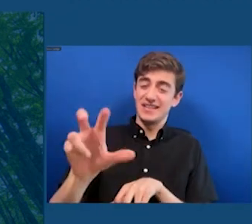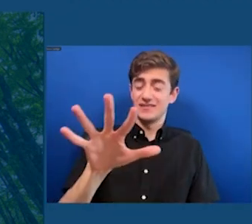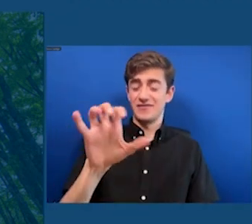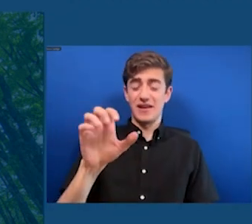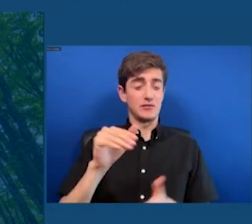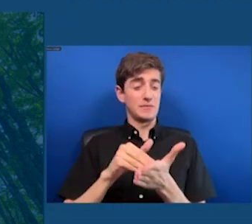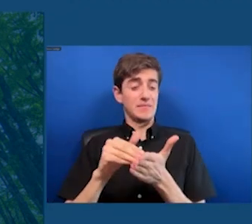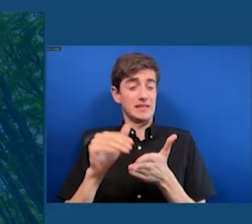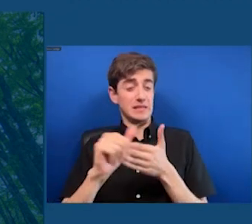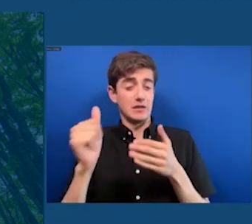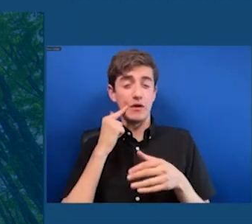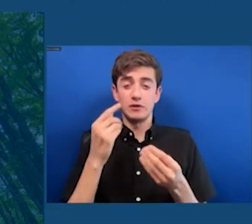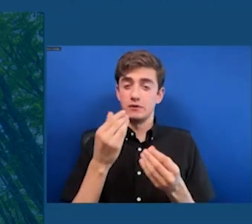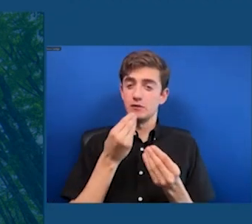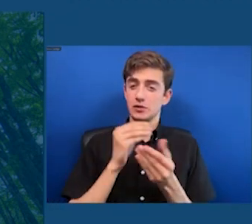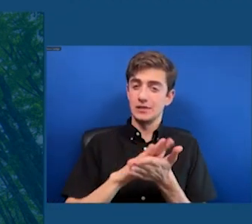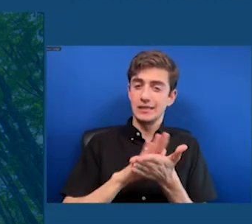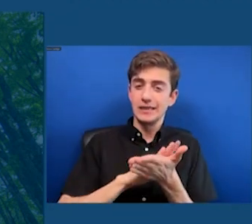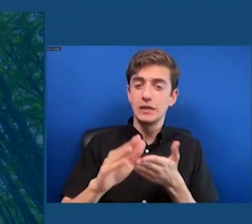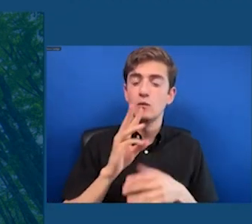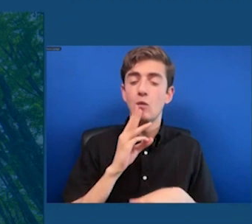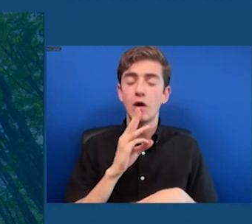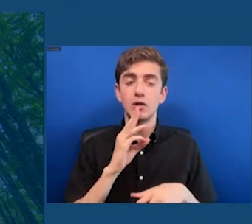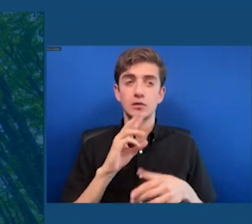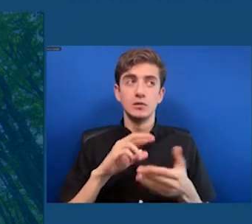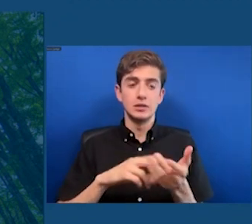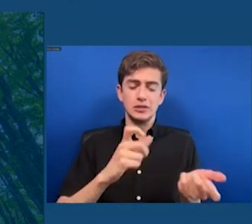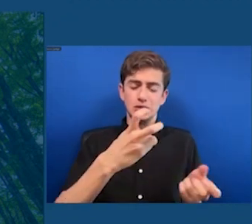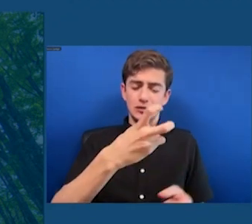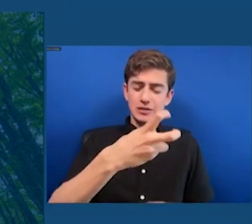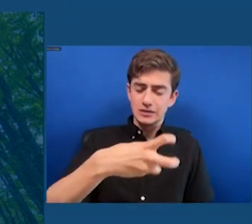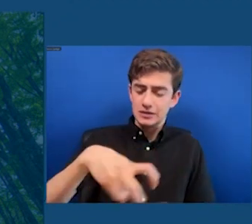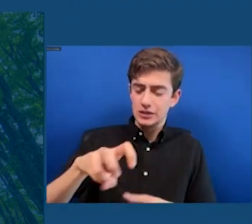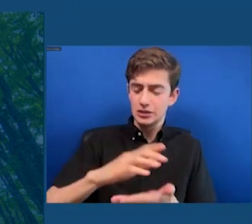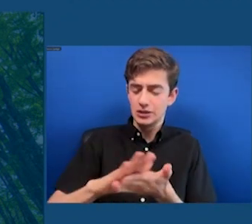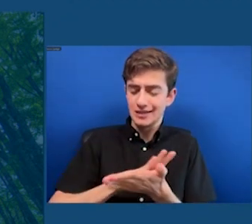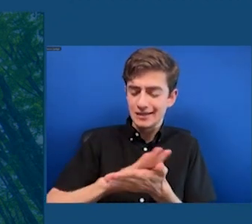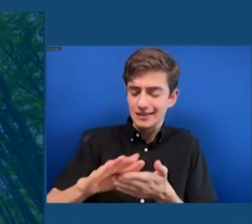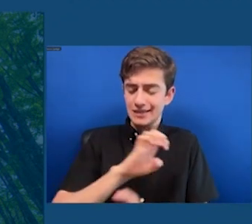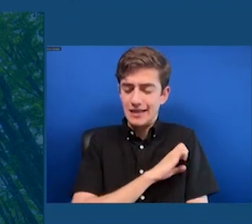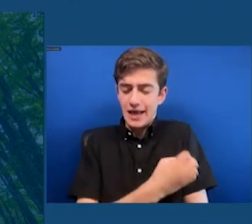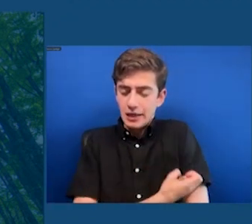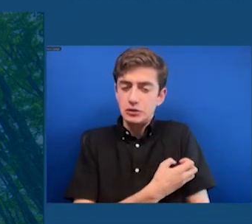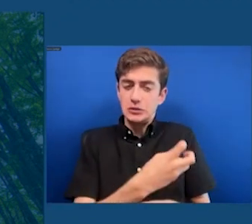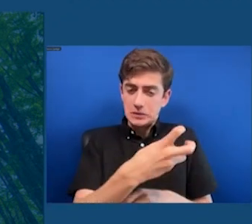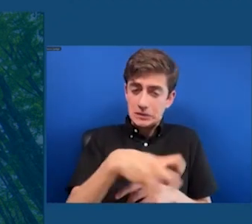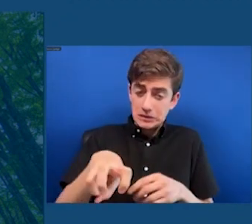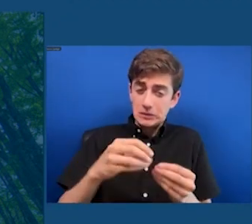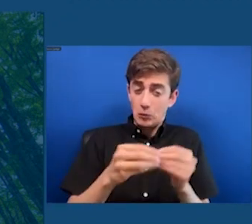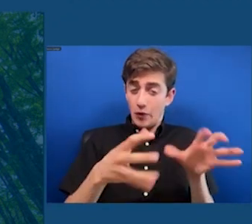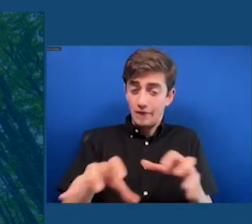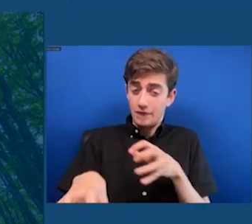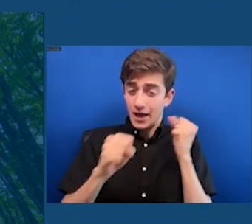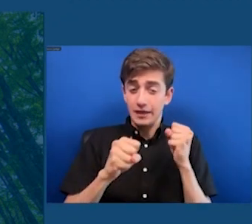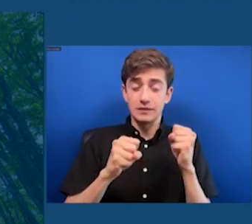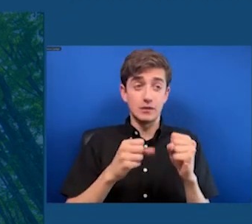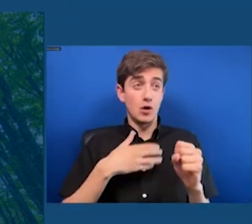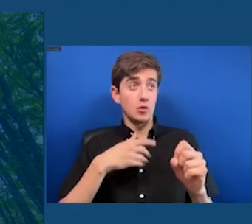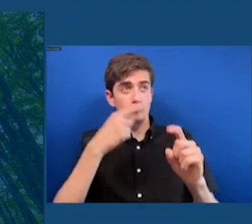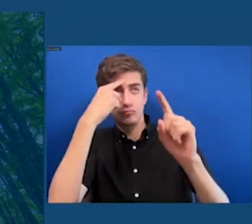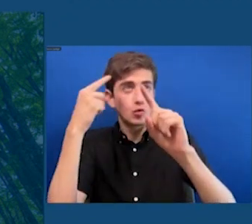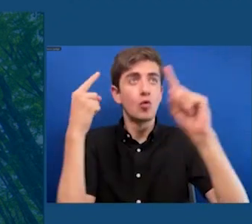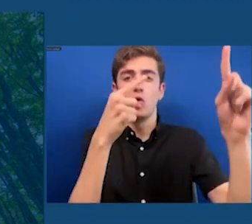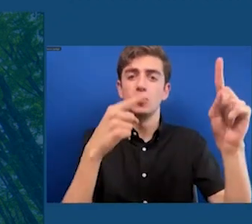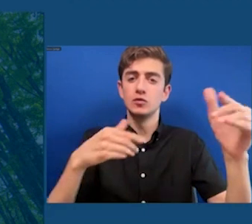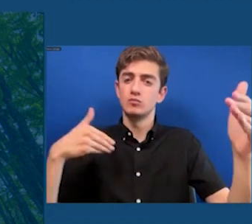clean energy, and making progress toward our bold emissions targets. This budget places a